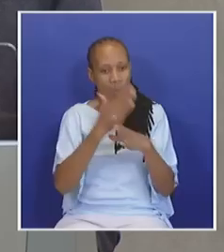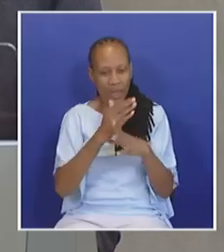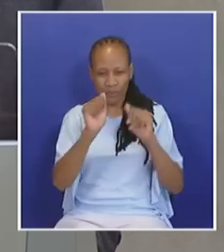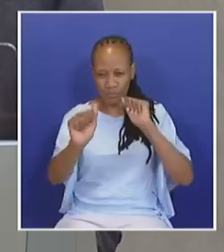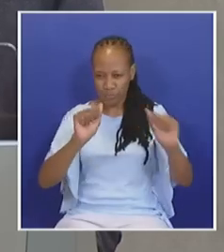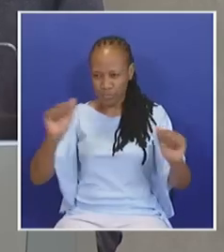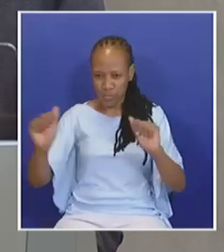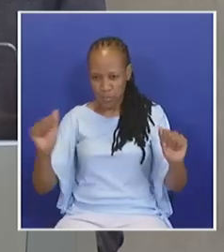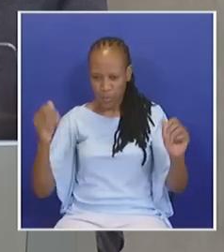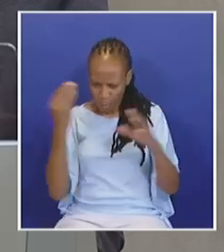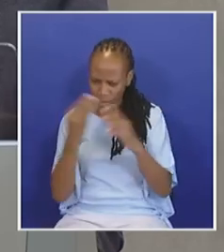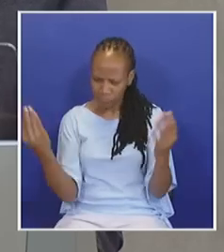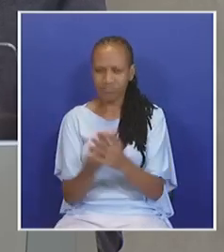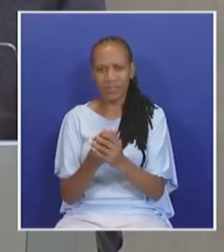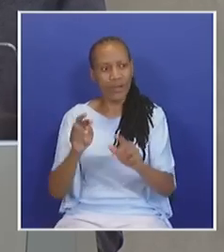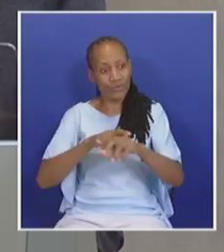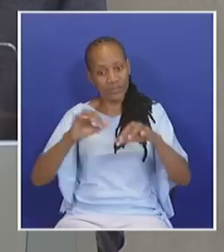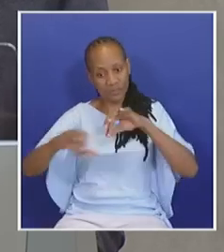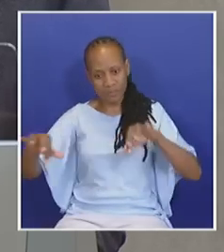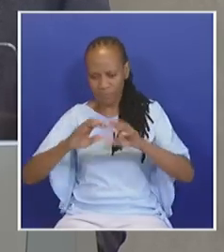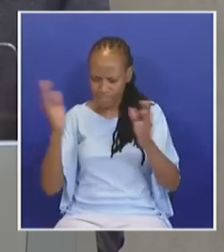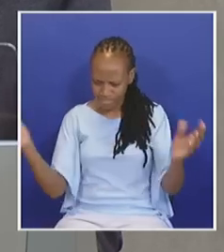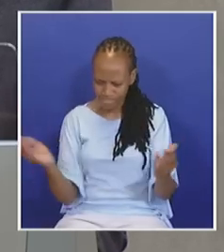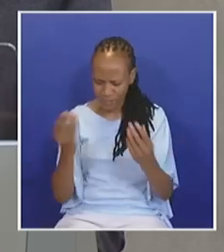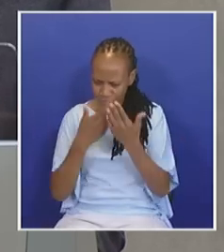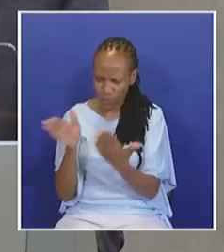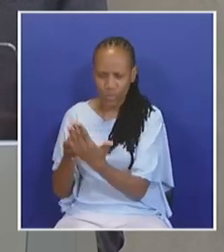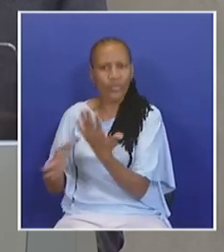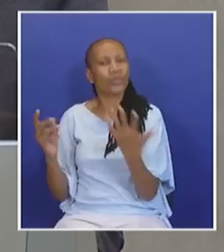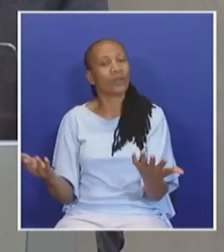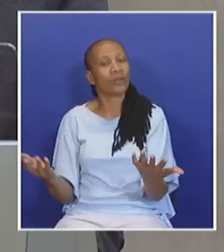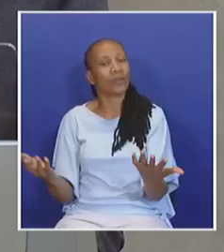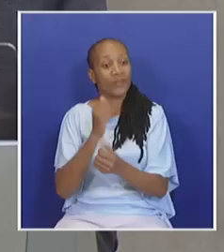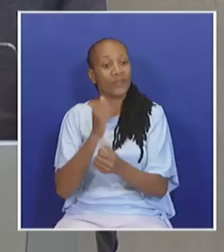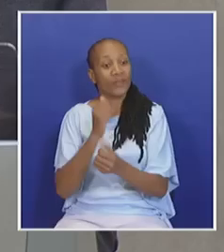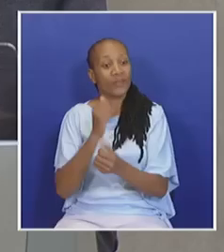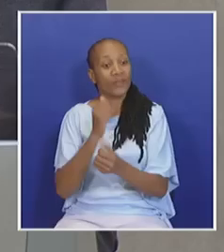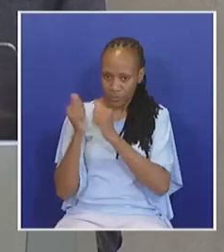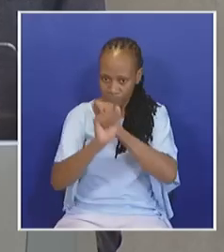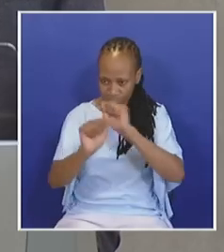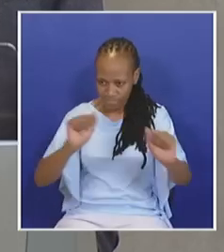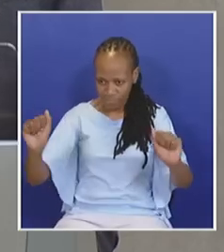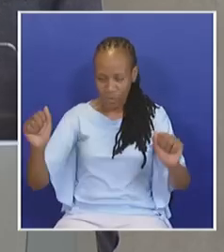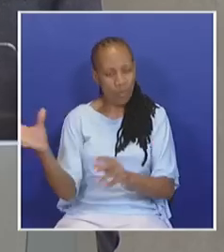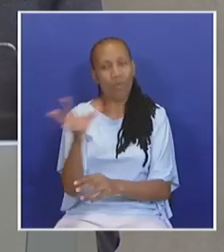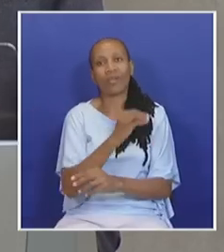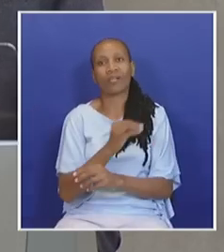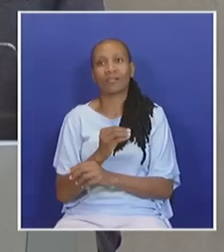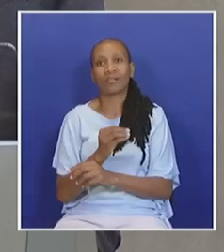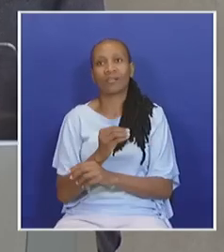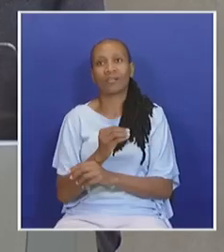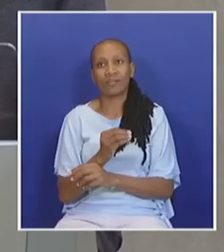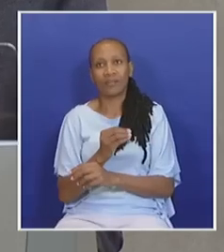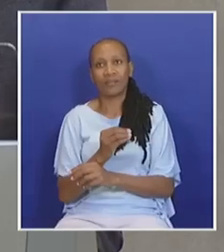in fighting against racism and sexism is a duty of every South African citizen, in all